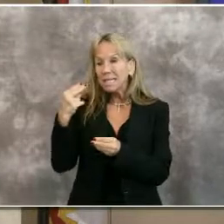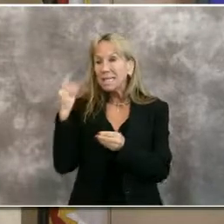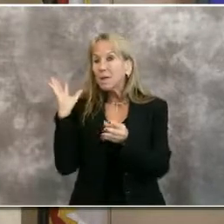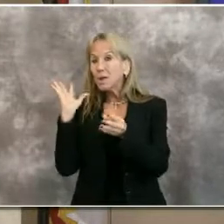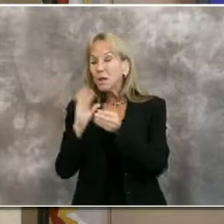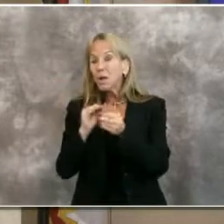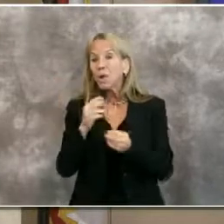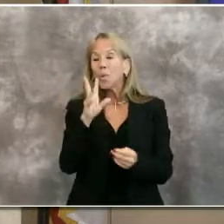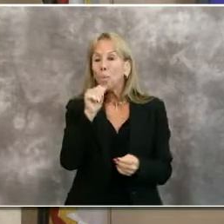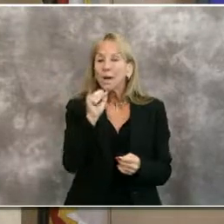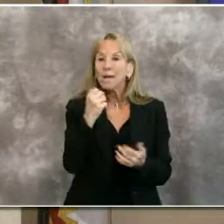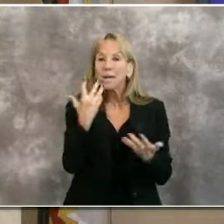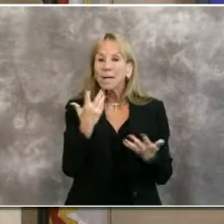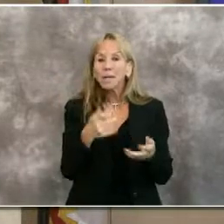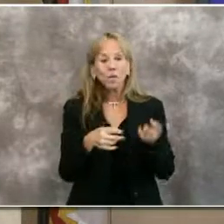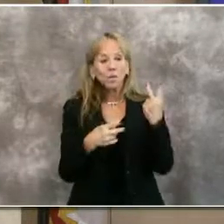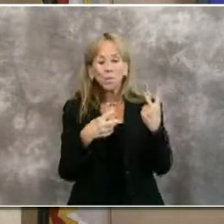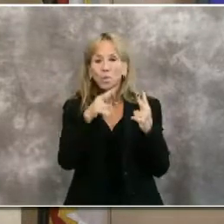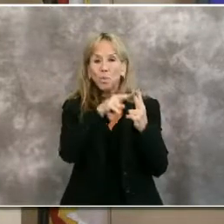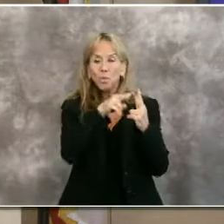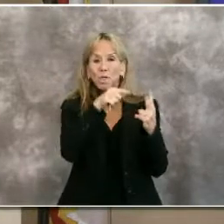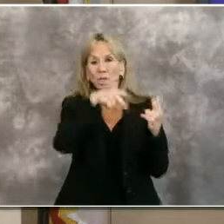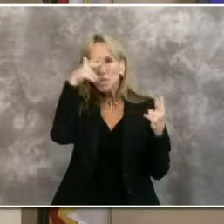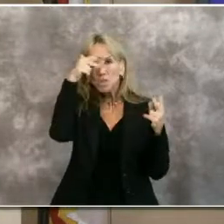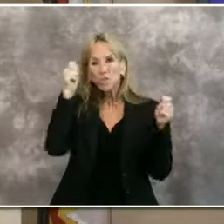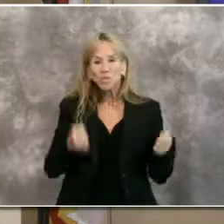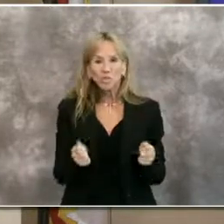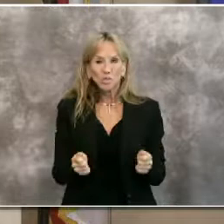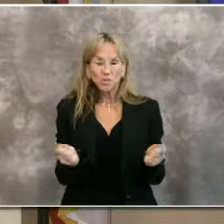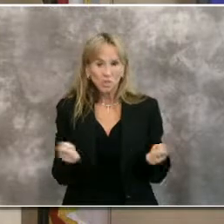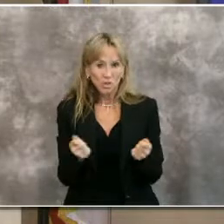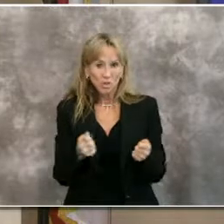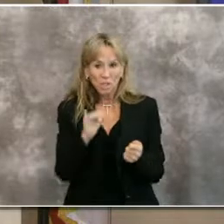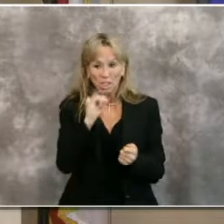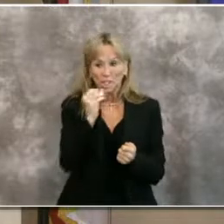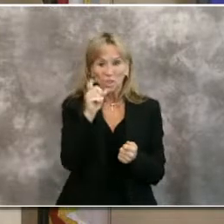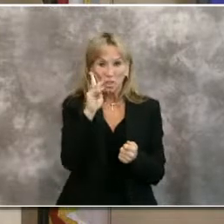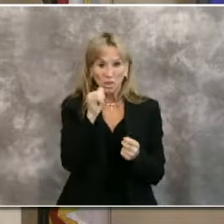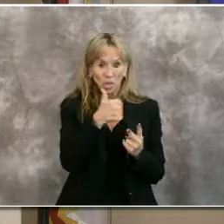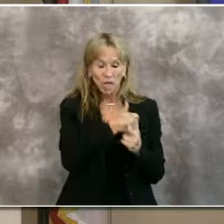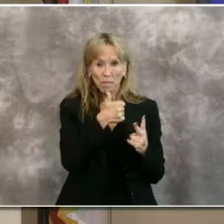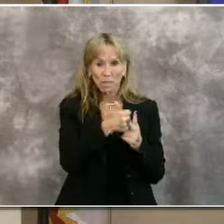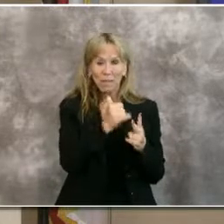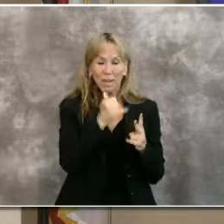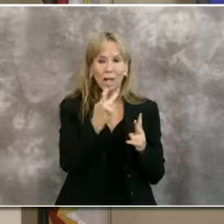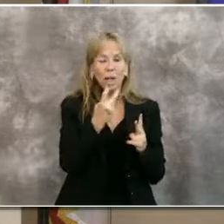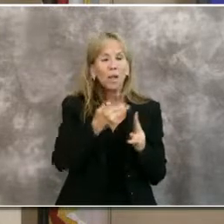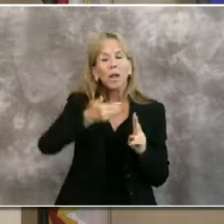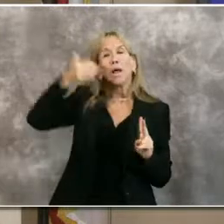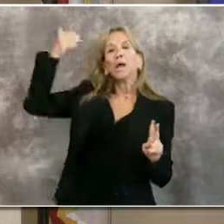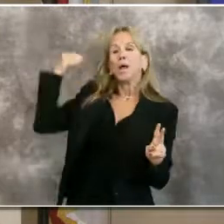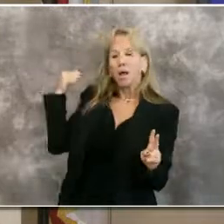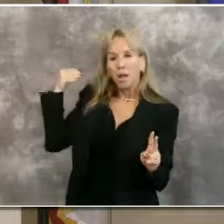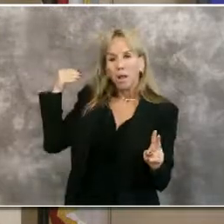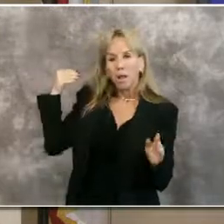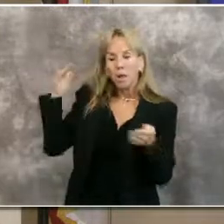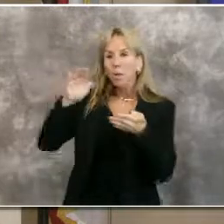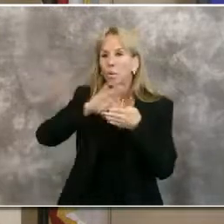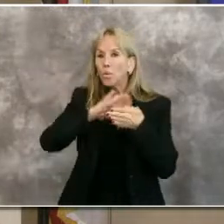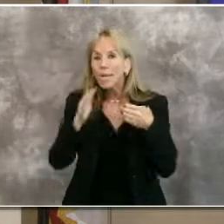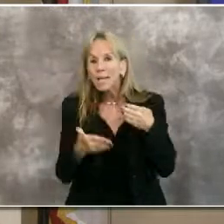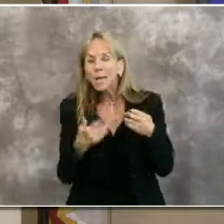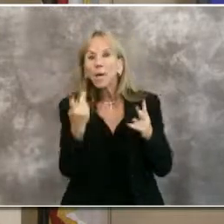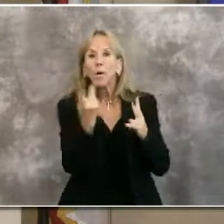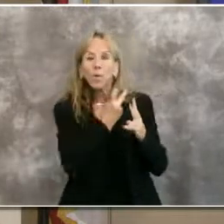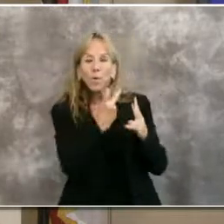of jockeys that were identified the previous weekend who had previously